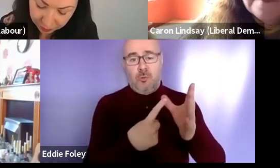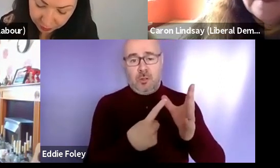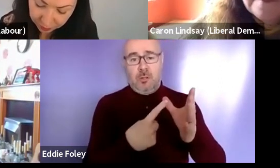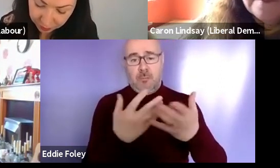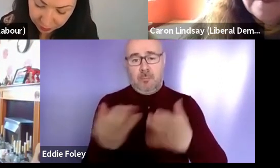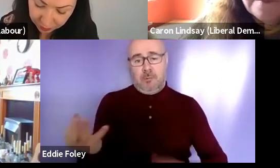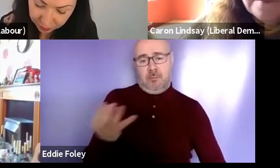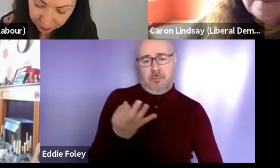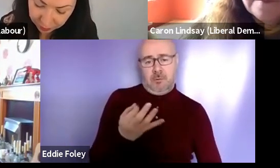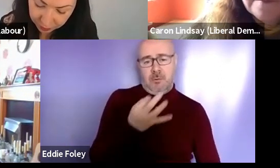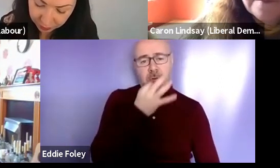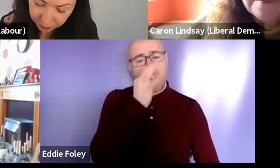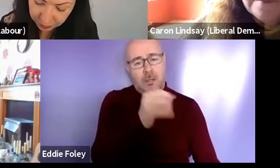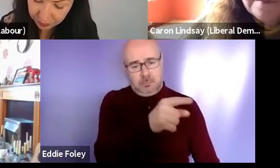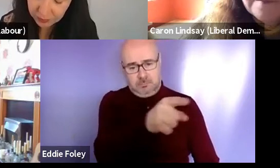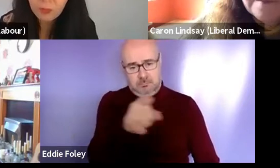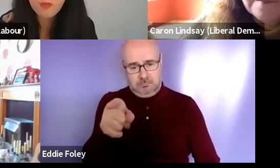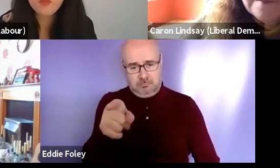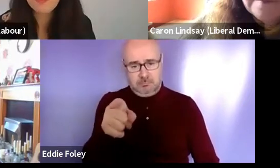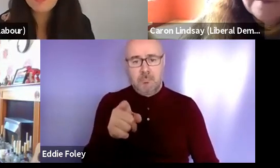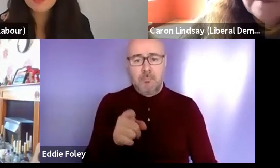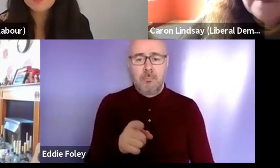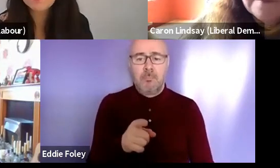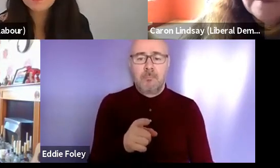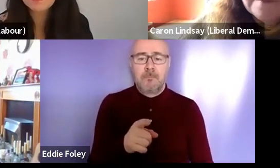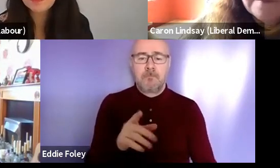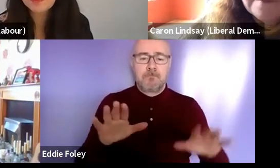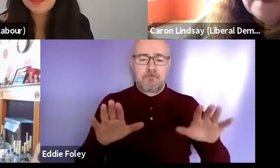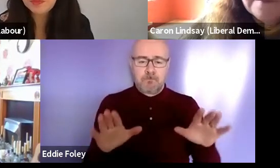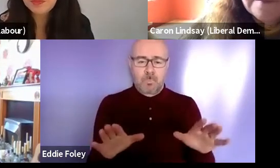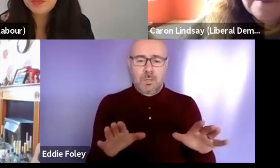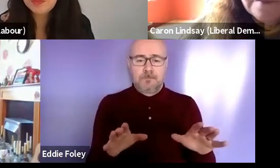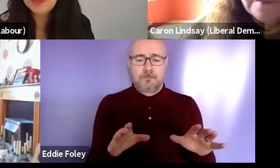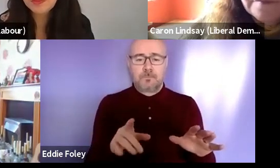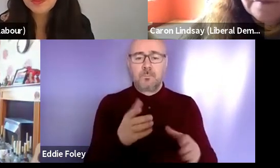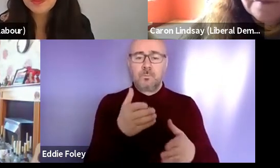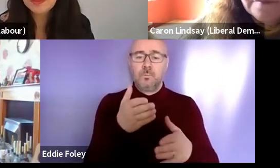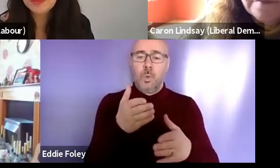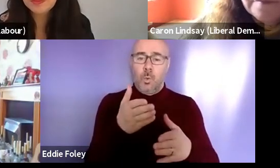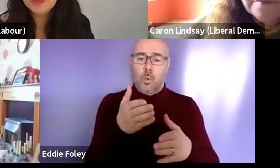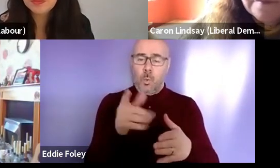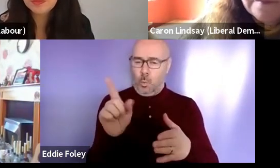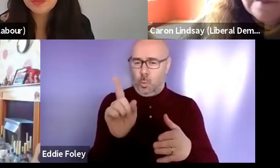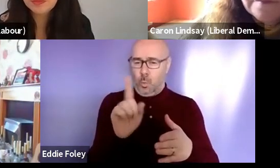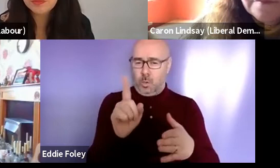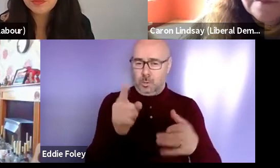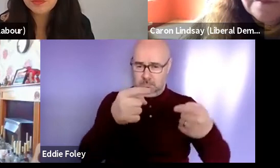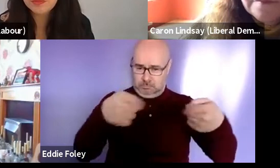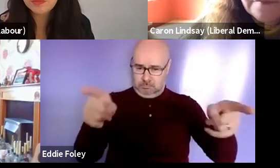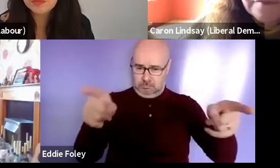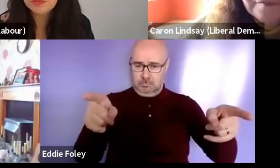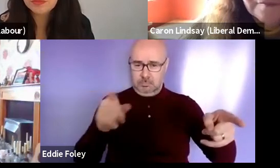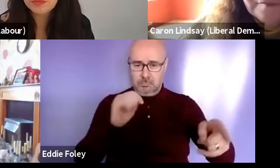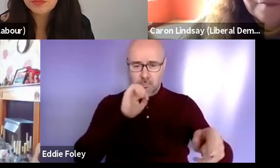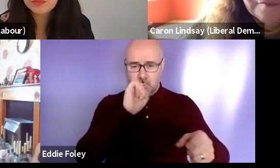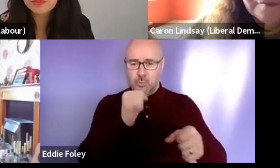done to explore, or what work, let's put this in the context of a hustings, what work needs to be done to explore how to